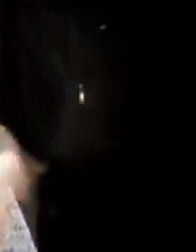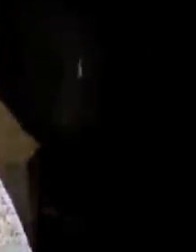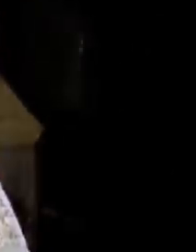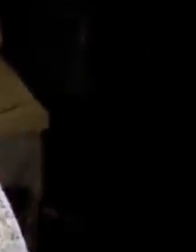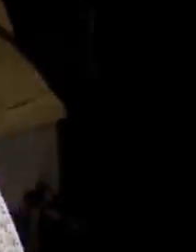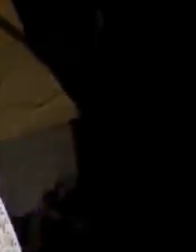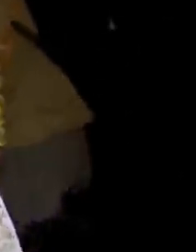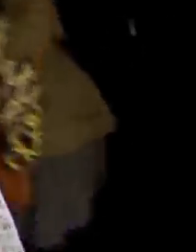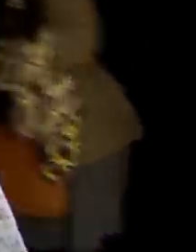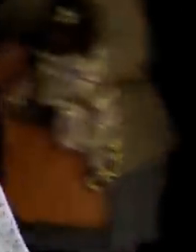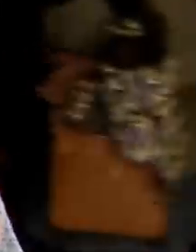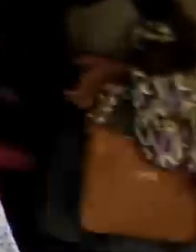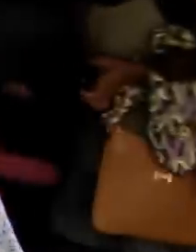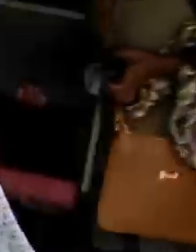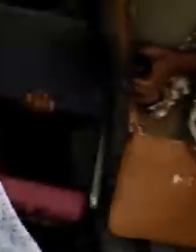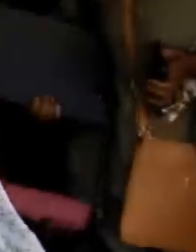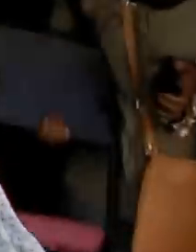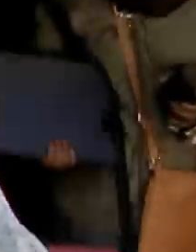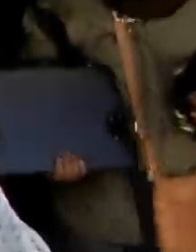I just need.